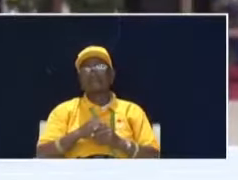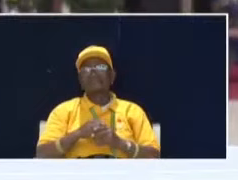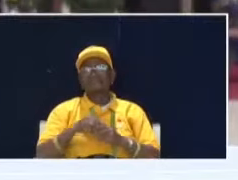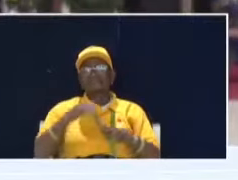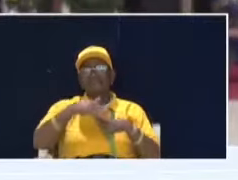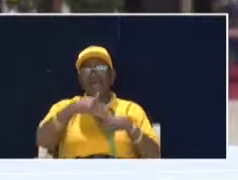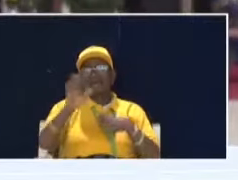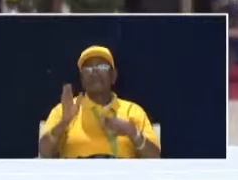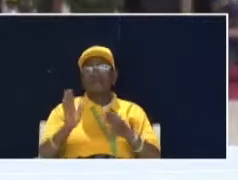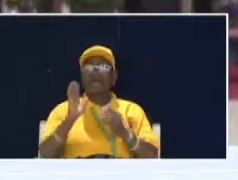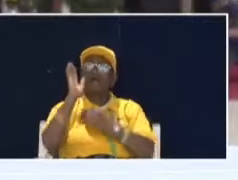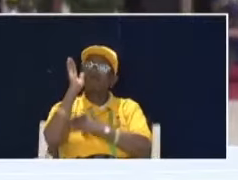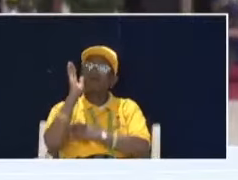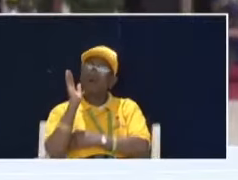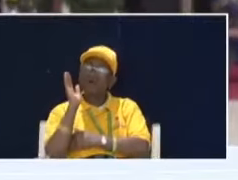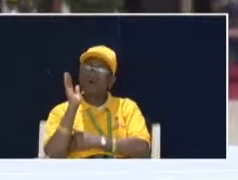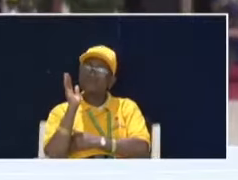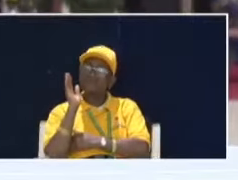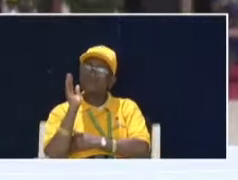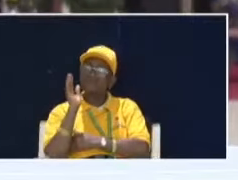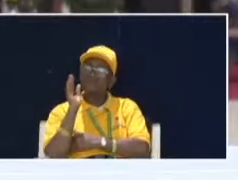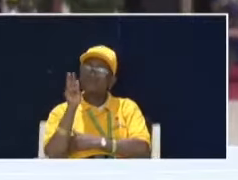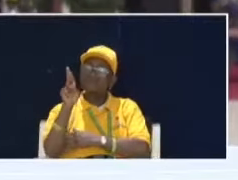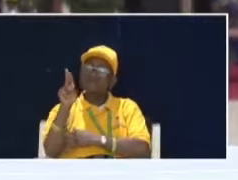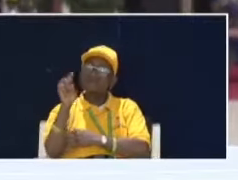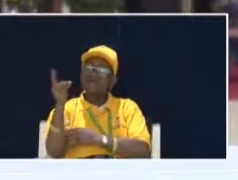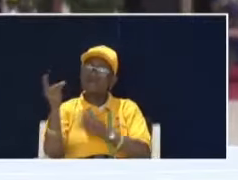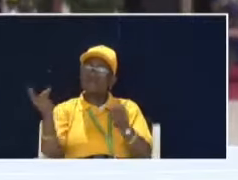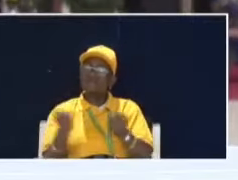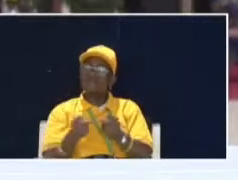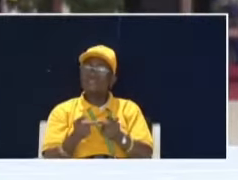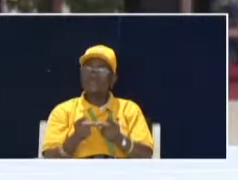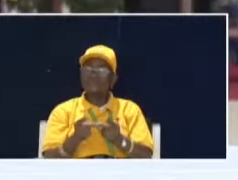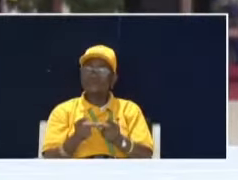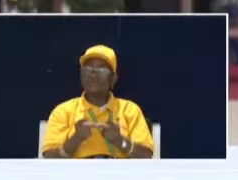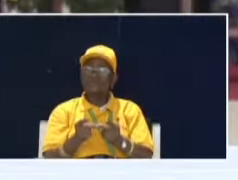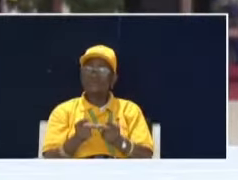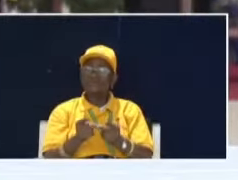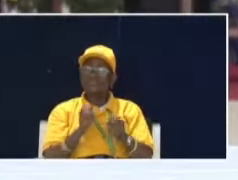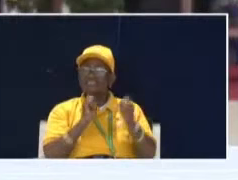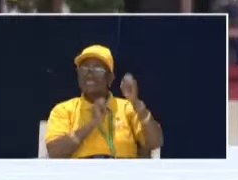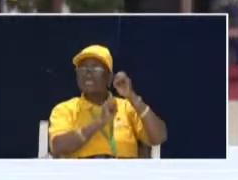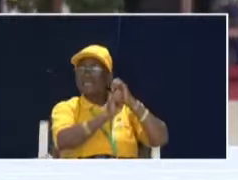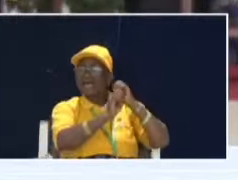After God repositioned